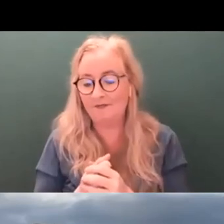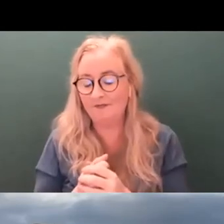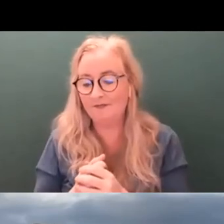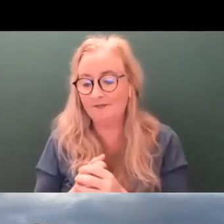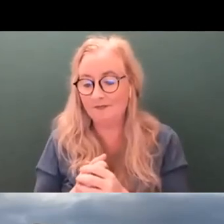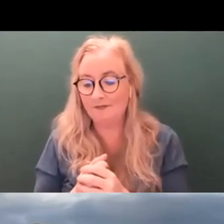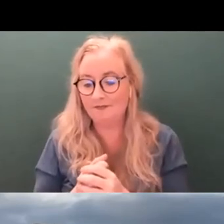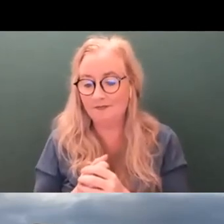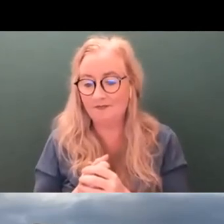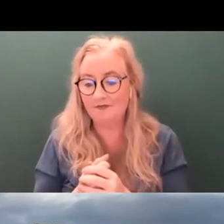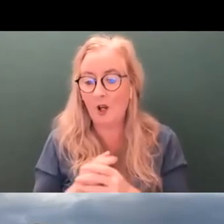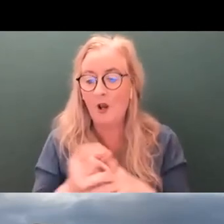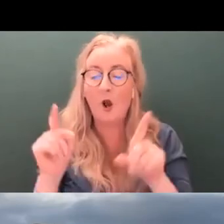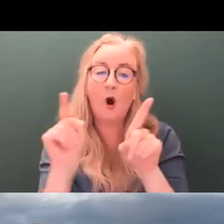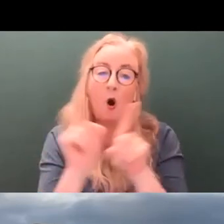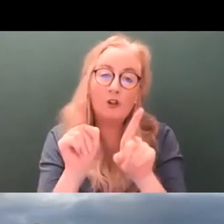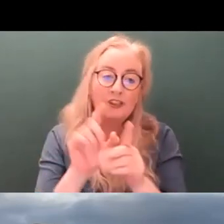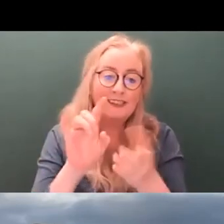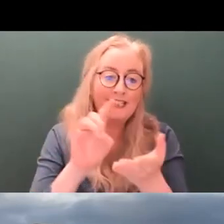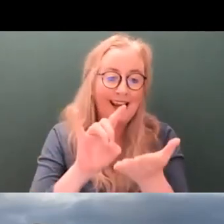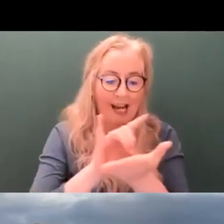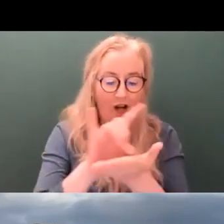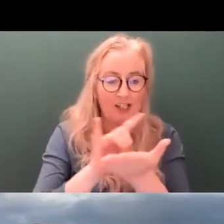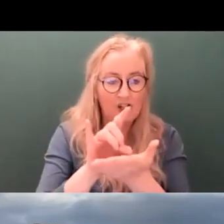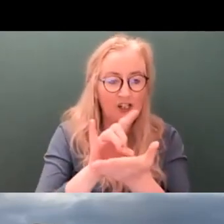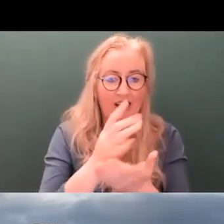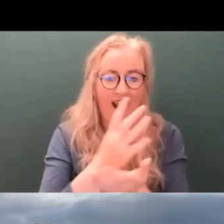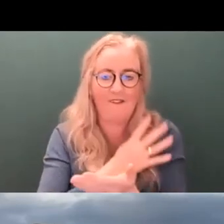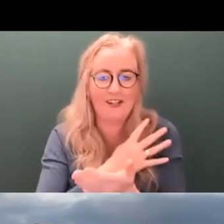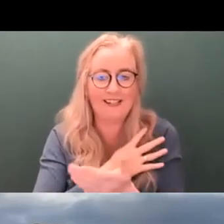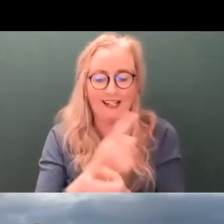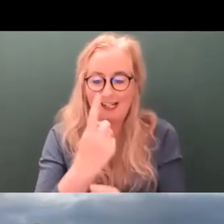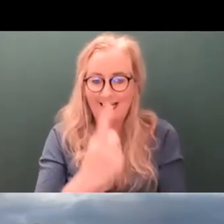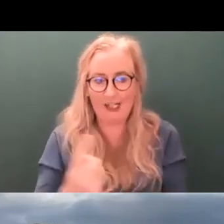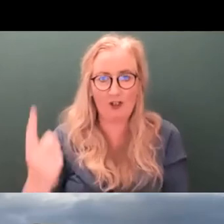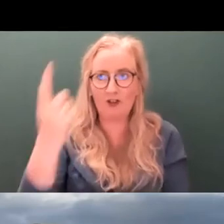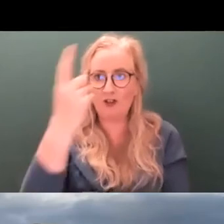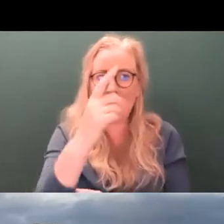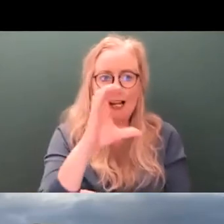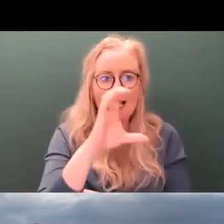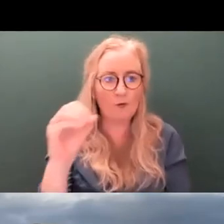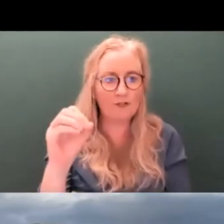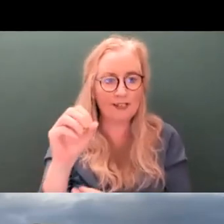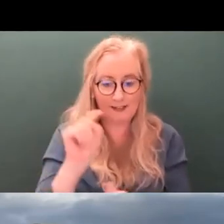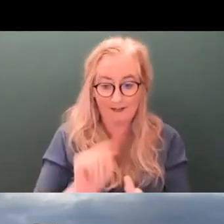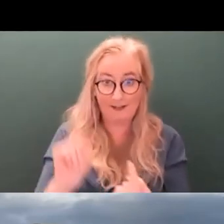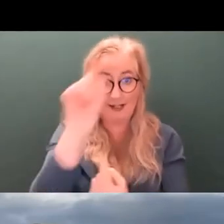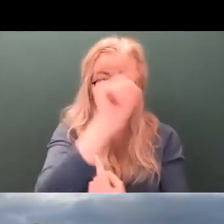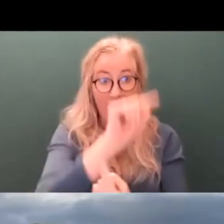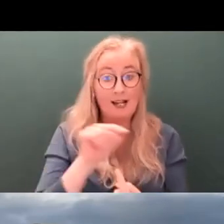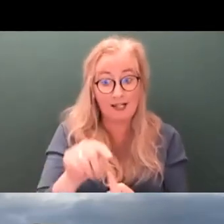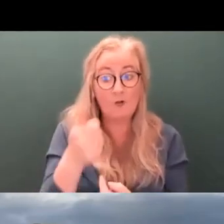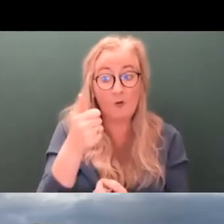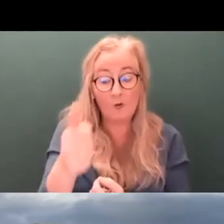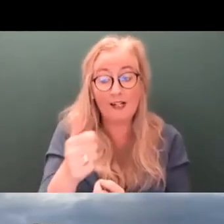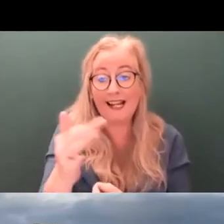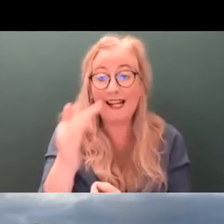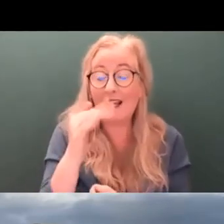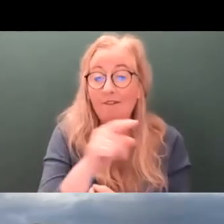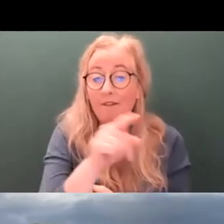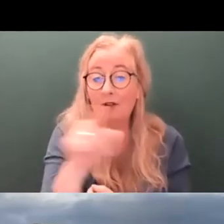And also that the heritage officers in each county would maybe be a good place to to look if you were looking at maybe